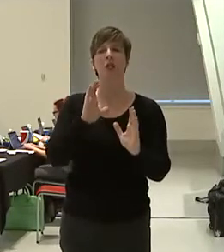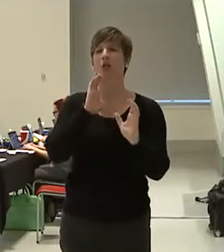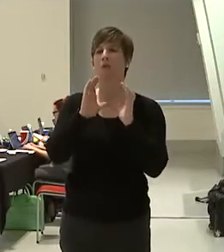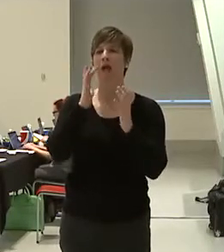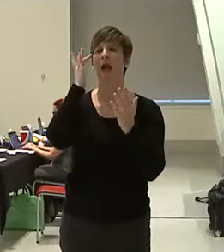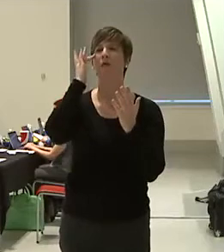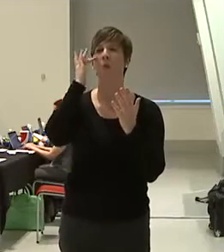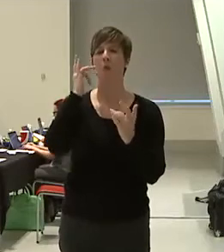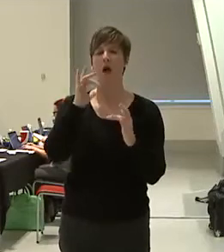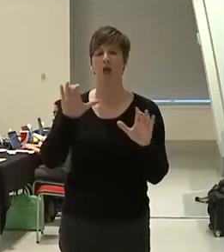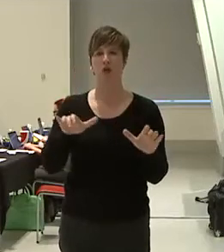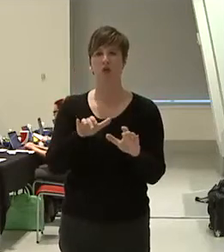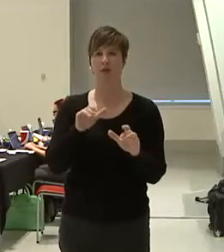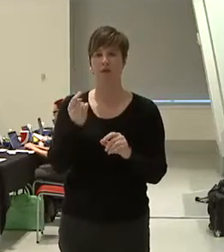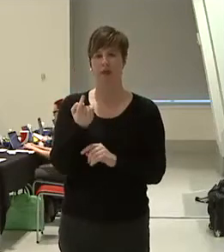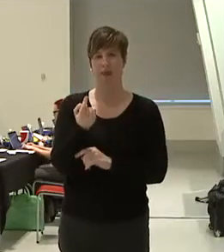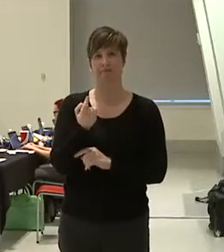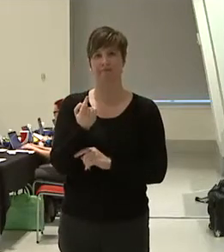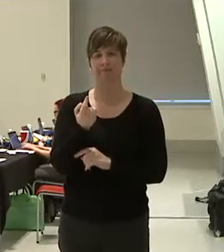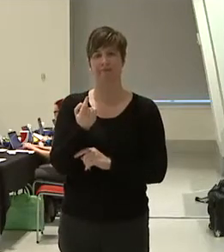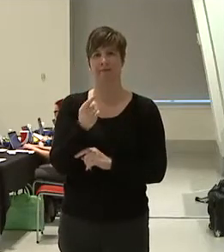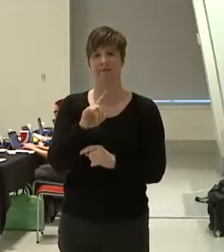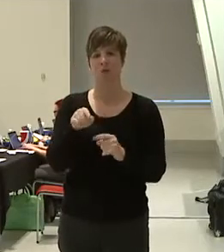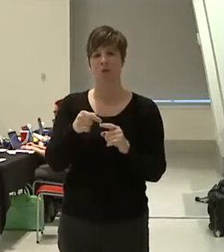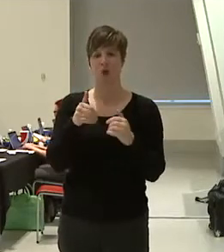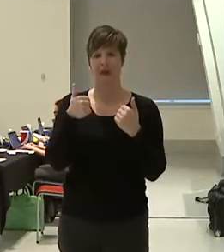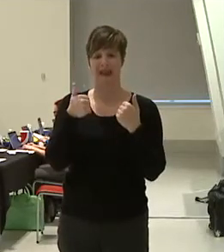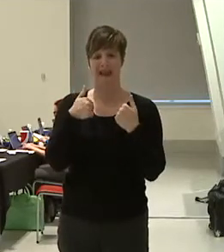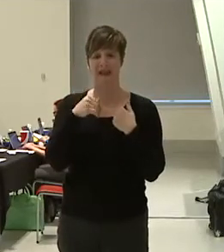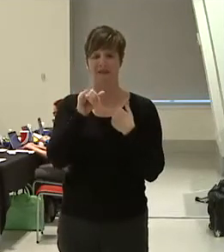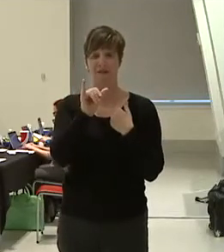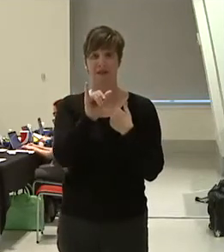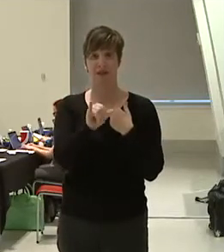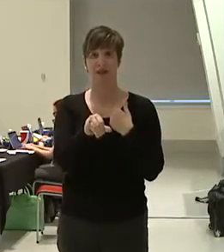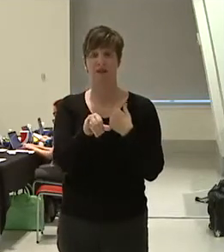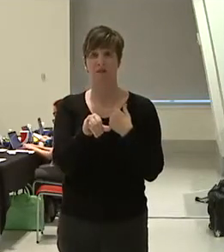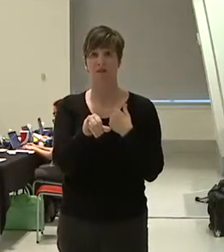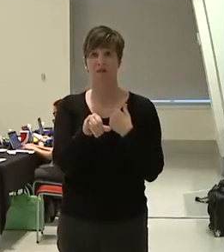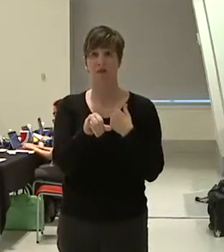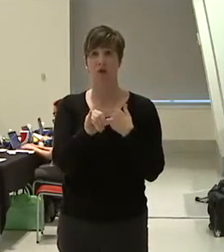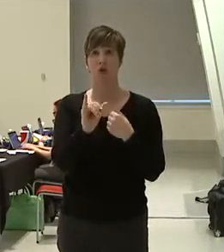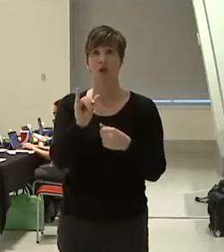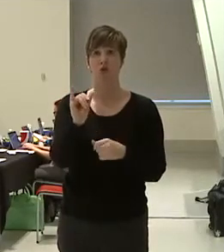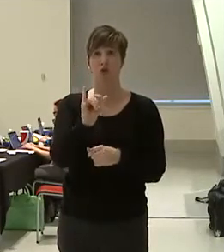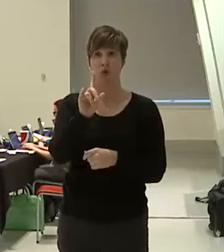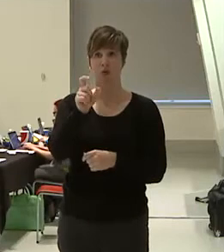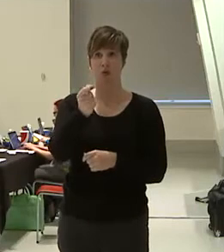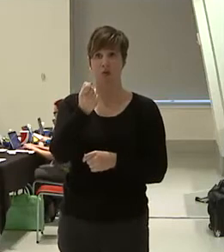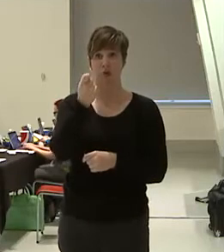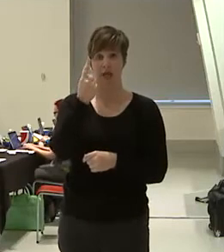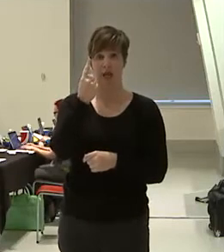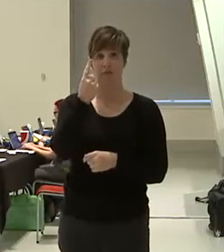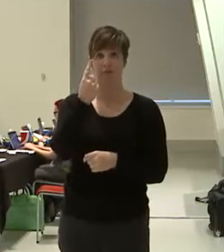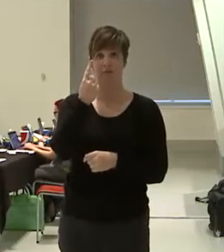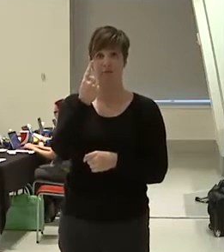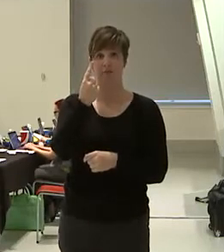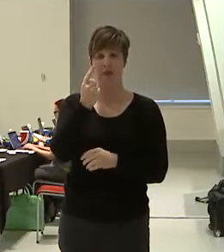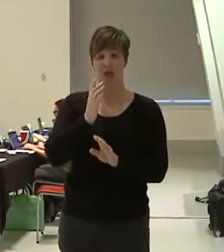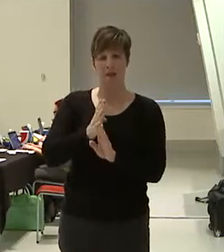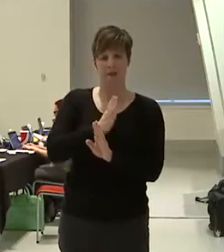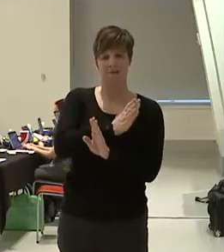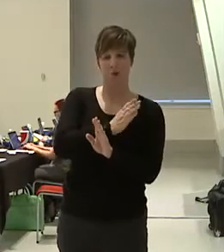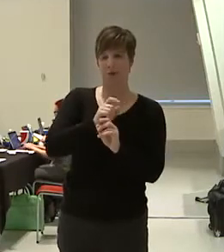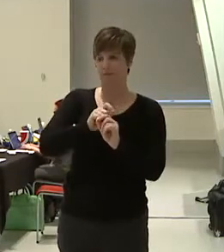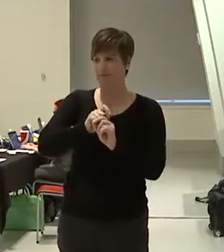doing certain things. And when you have that, you also understand that before putting something